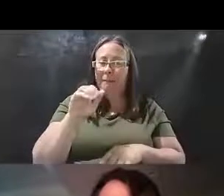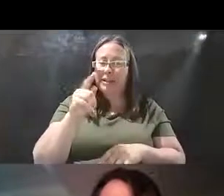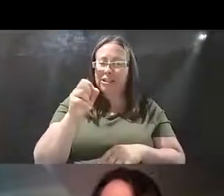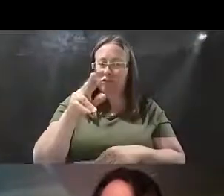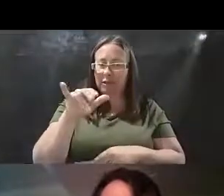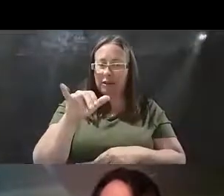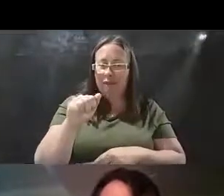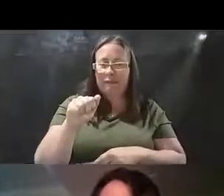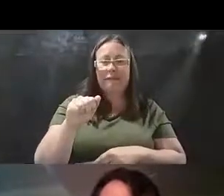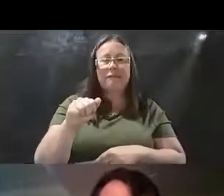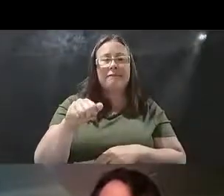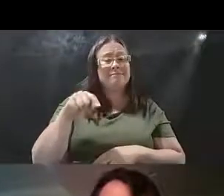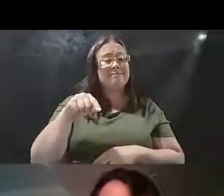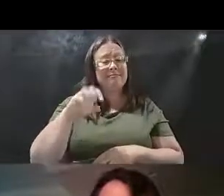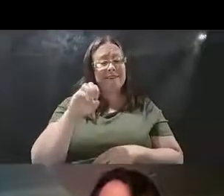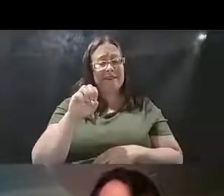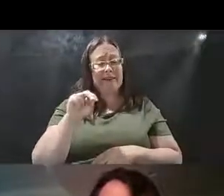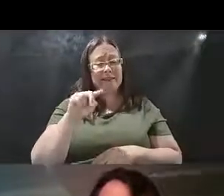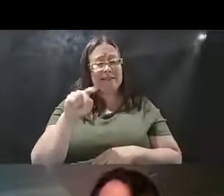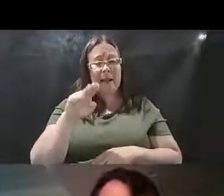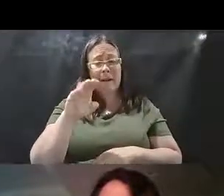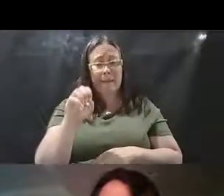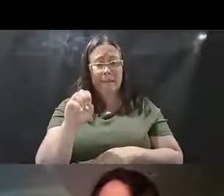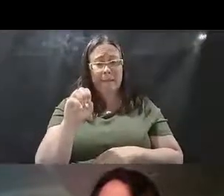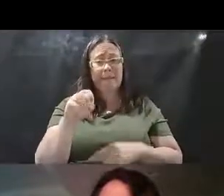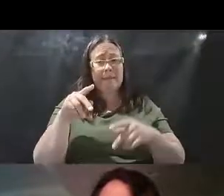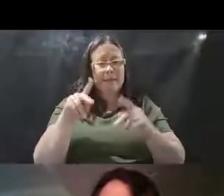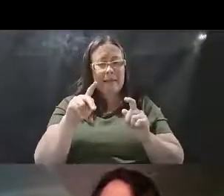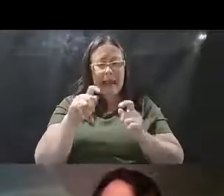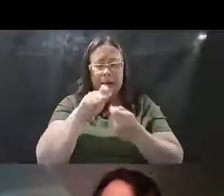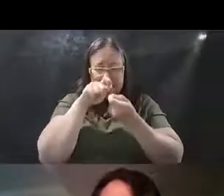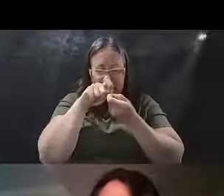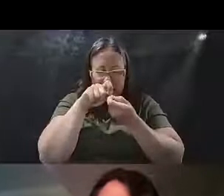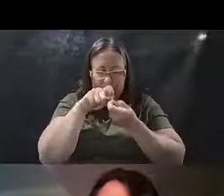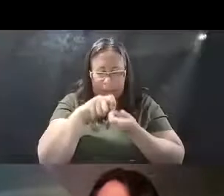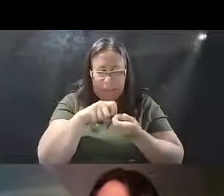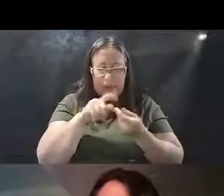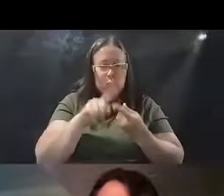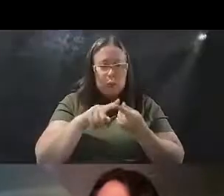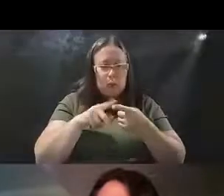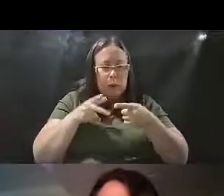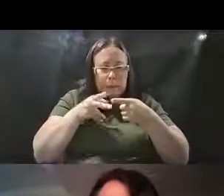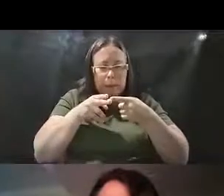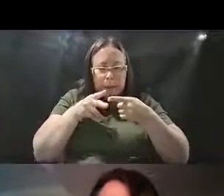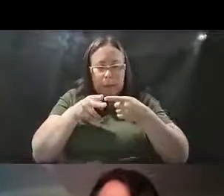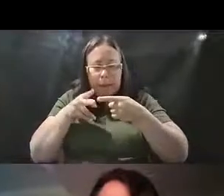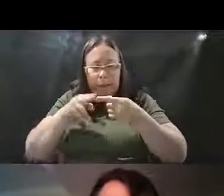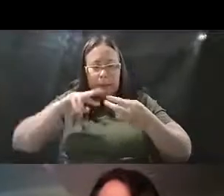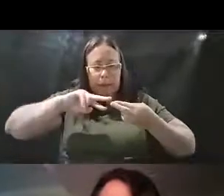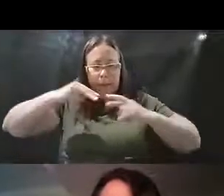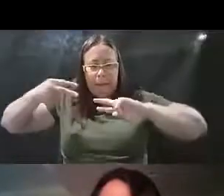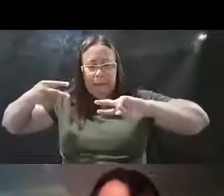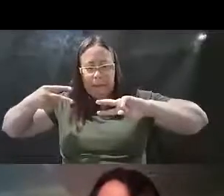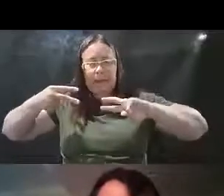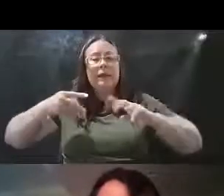These enzymes allow us for the first time to very precisely cut DNA and then allow us